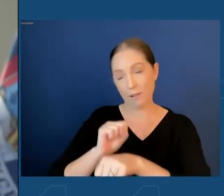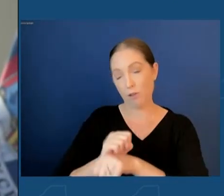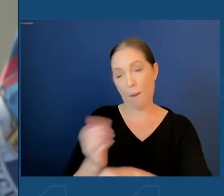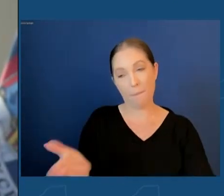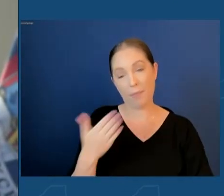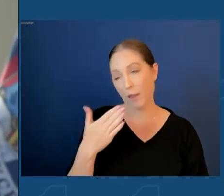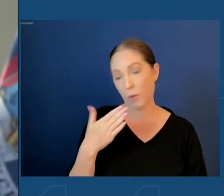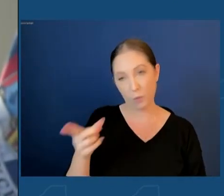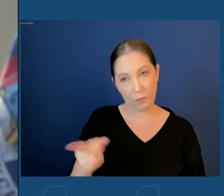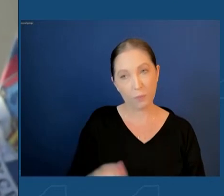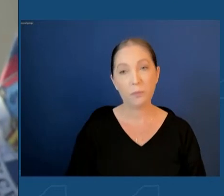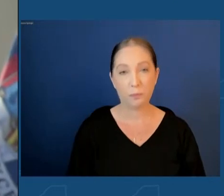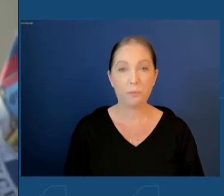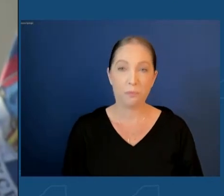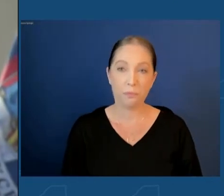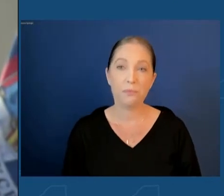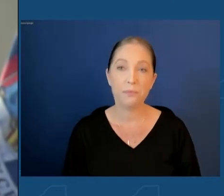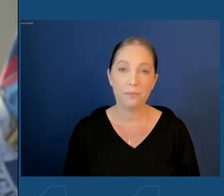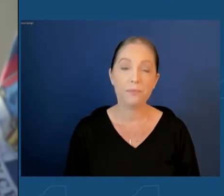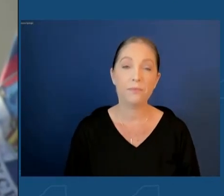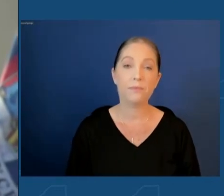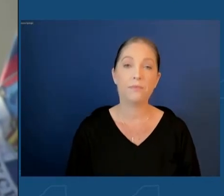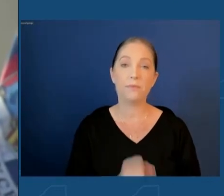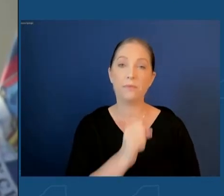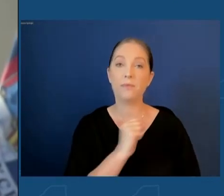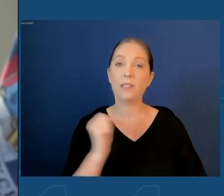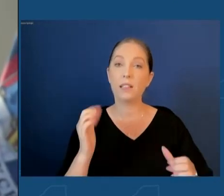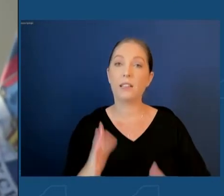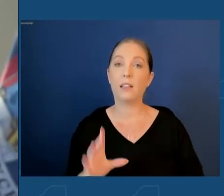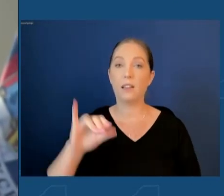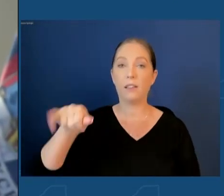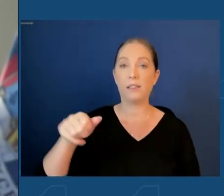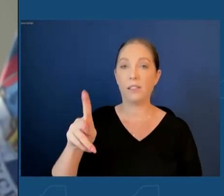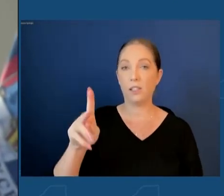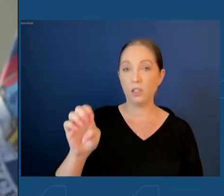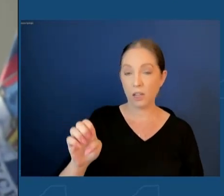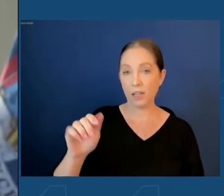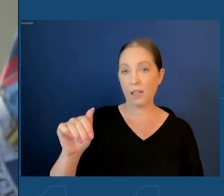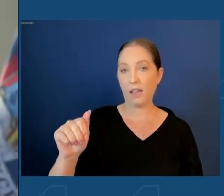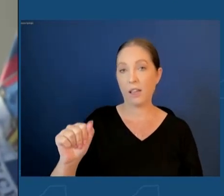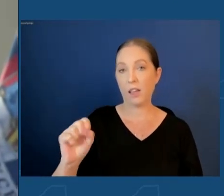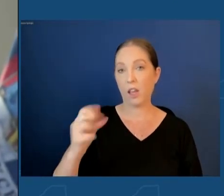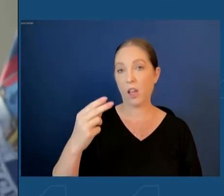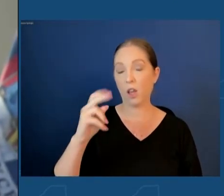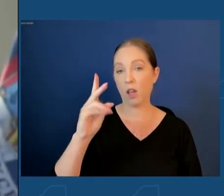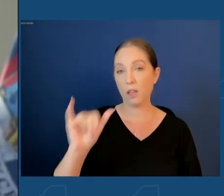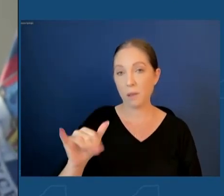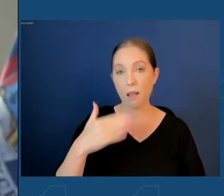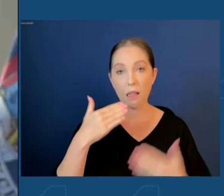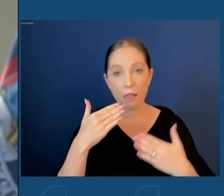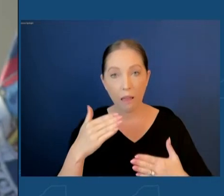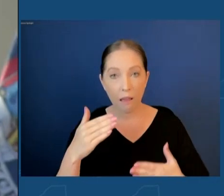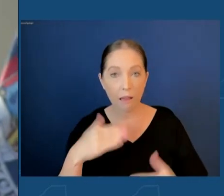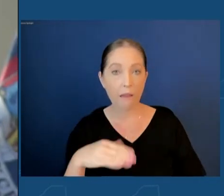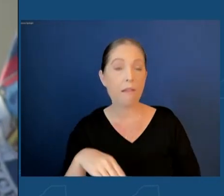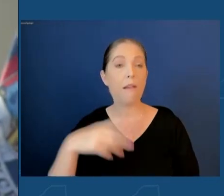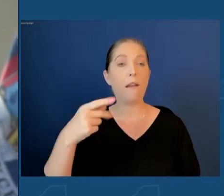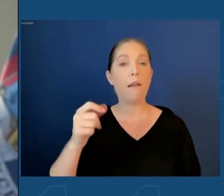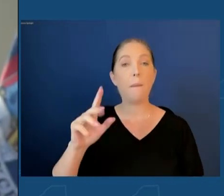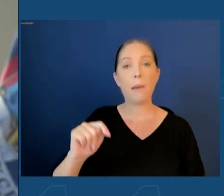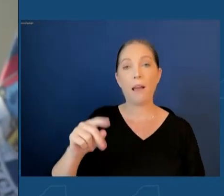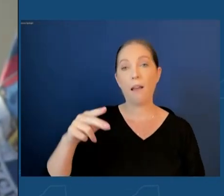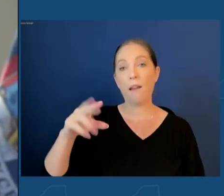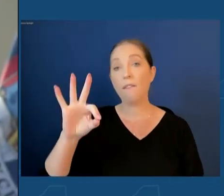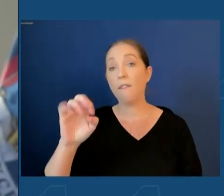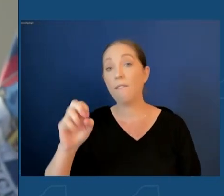you. Senator Jake Ashby has joined us as well. Senator, thank you for being here. Assembly members Pat Fahey and John McDonald, why don't you all stand up and take